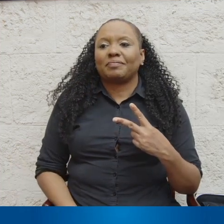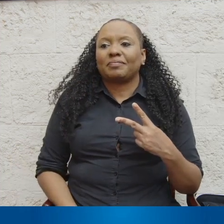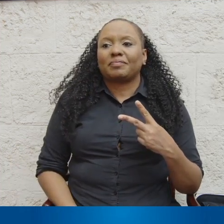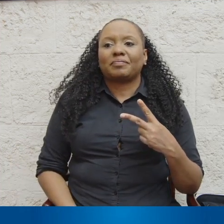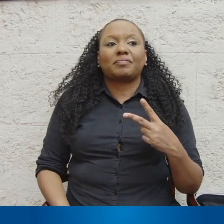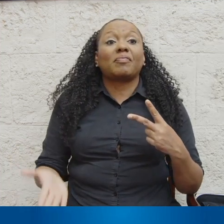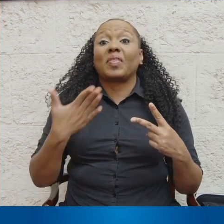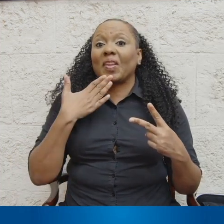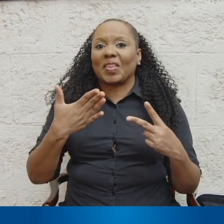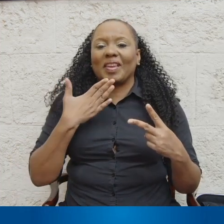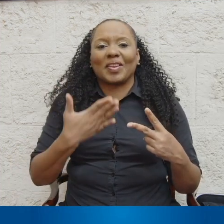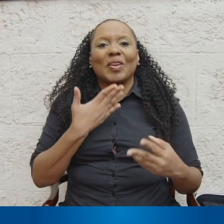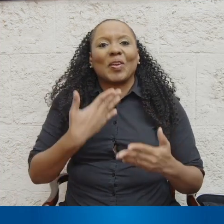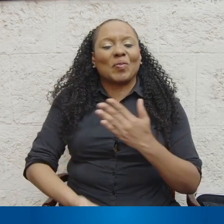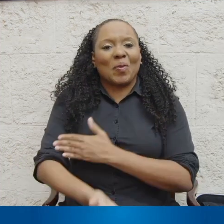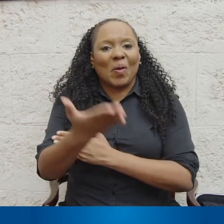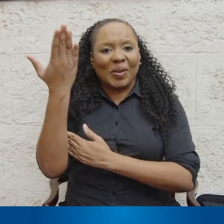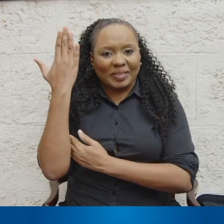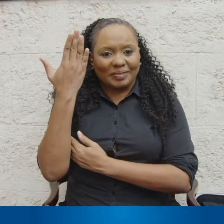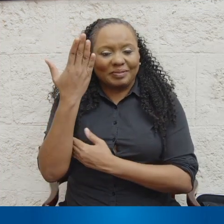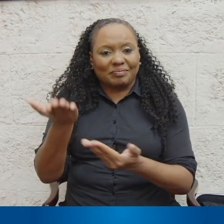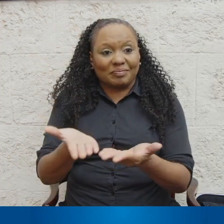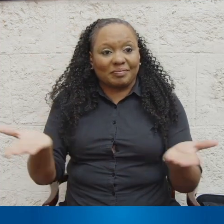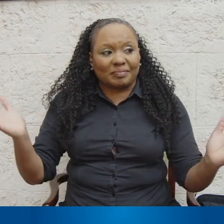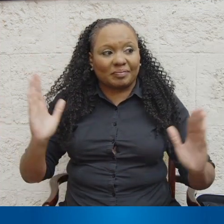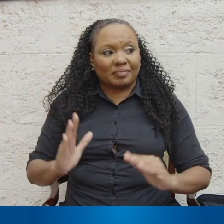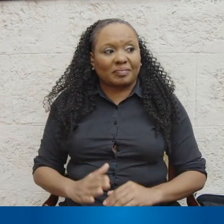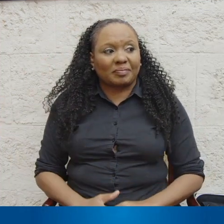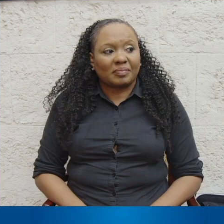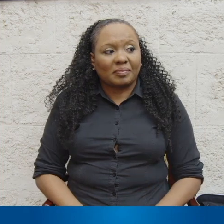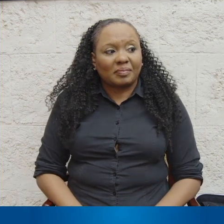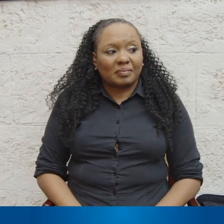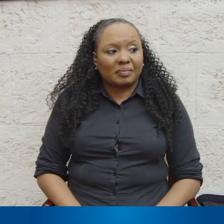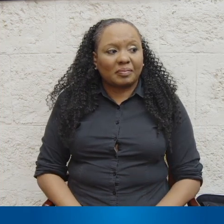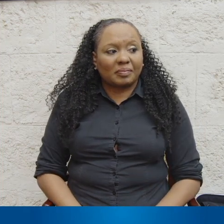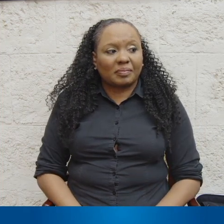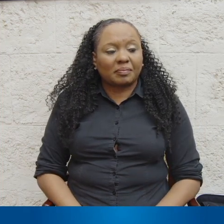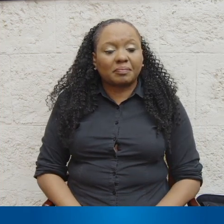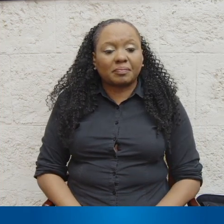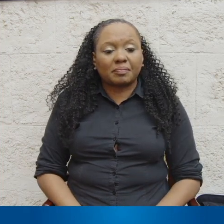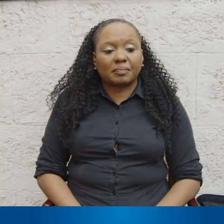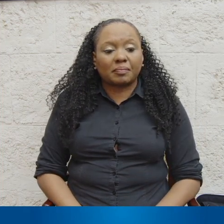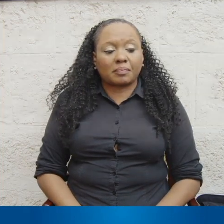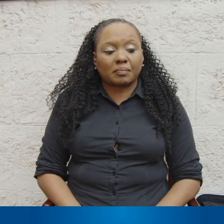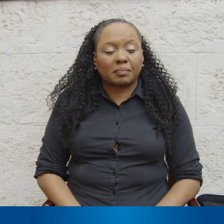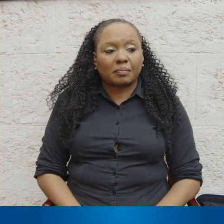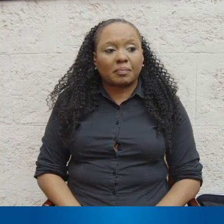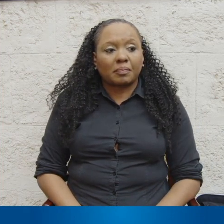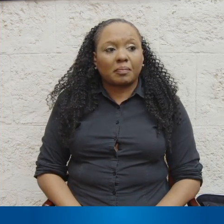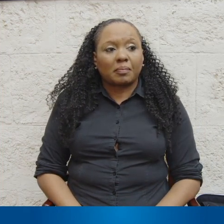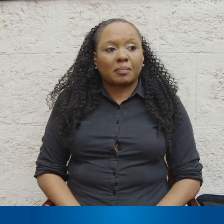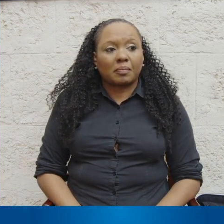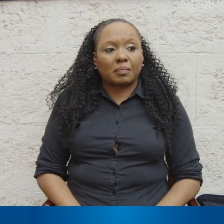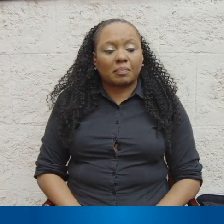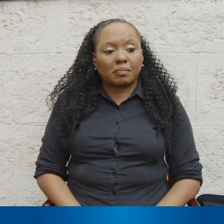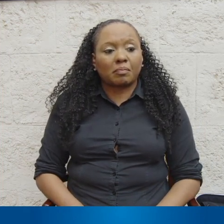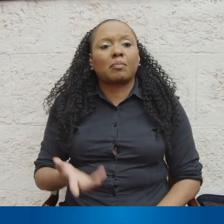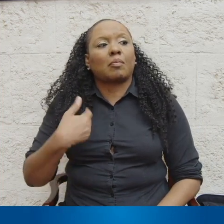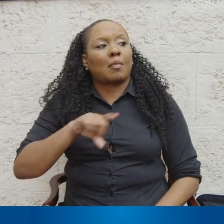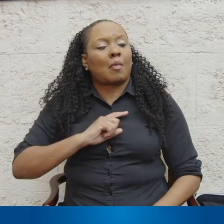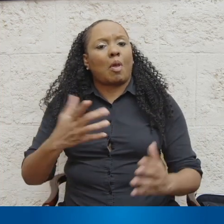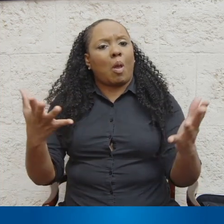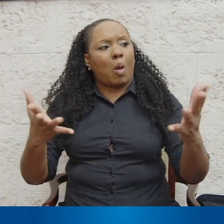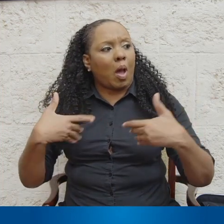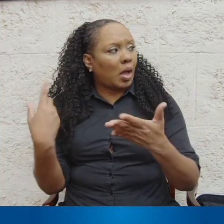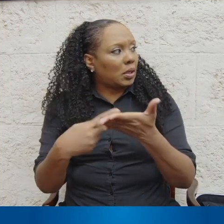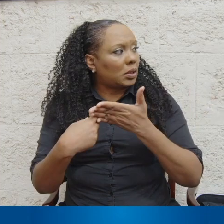morning to everyone. As part of our press briefings, obviously we focus on matters that we would have dealt with